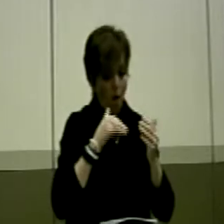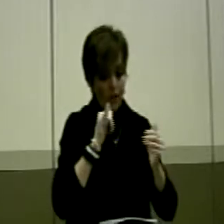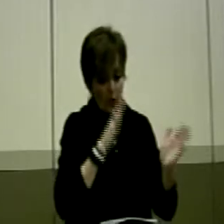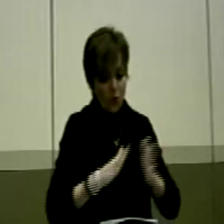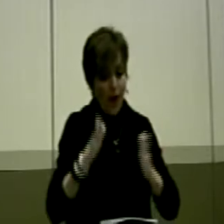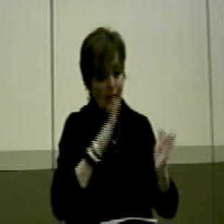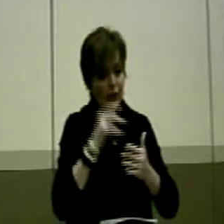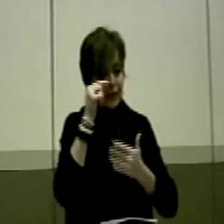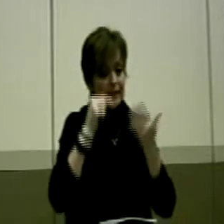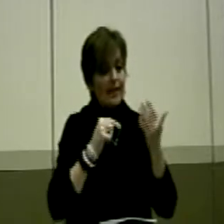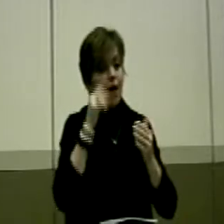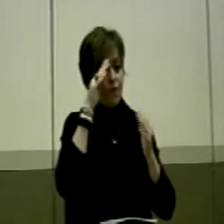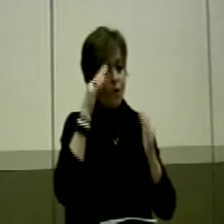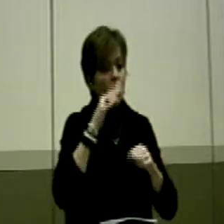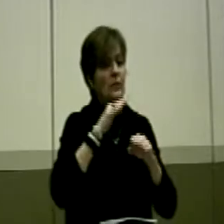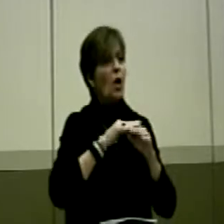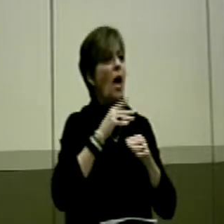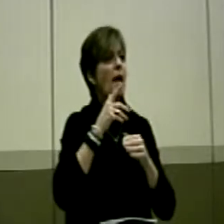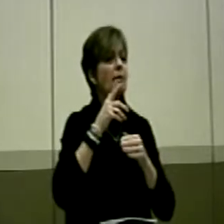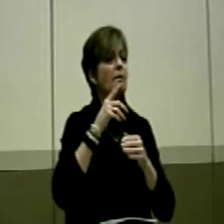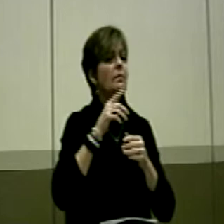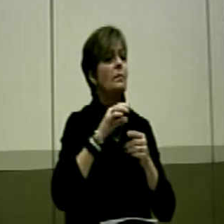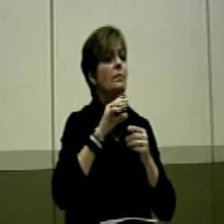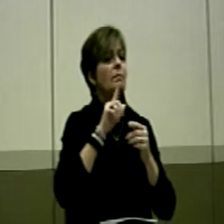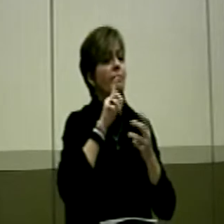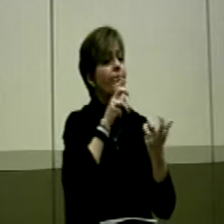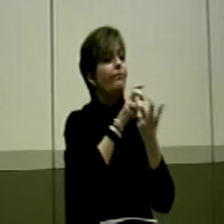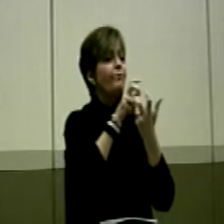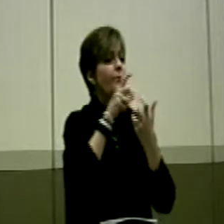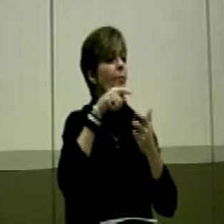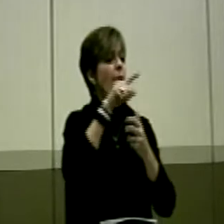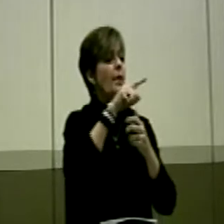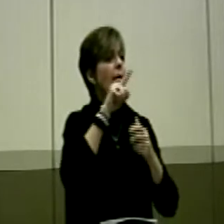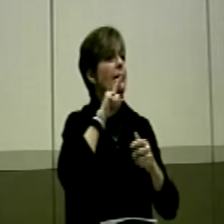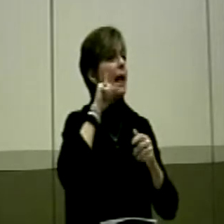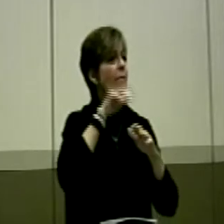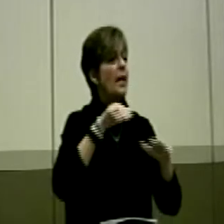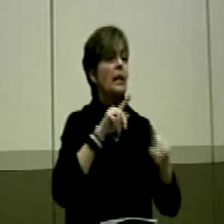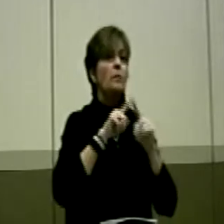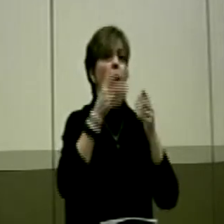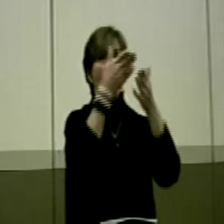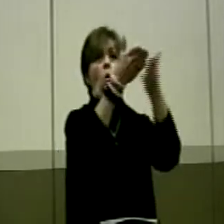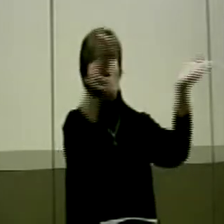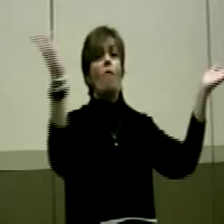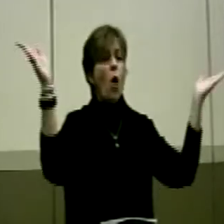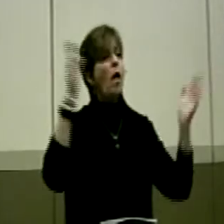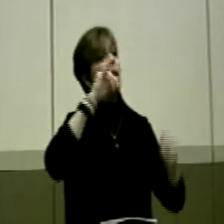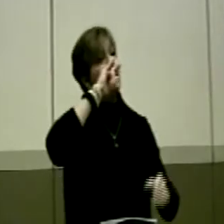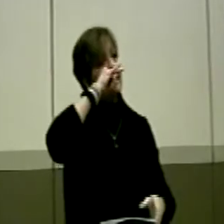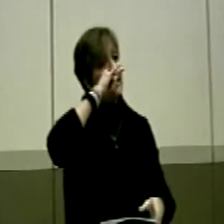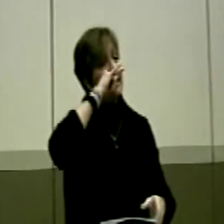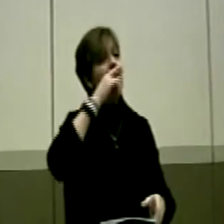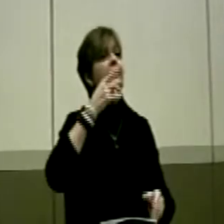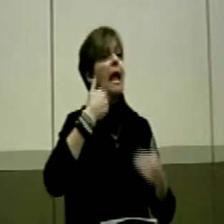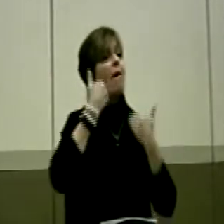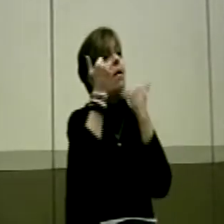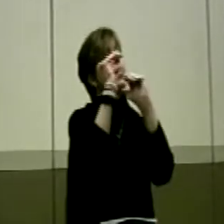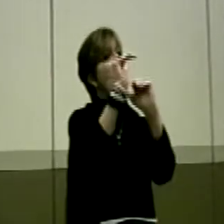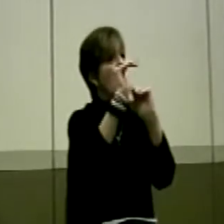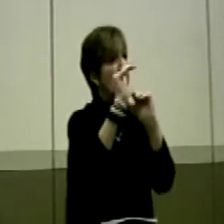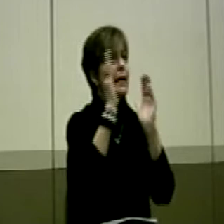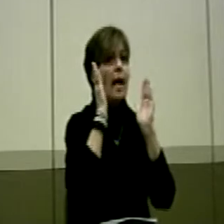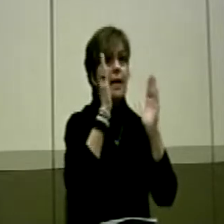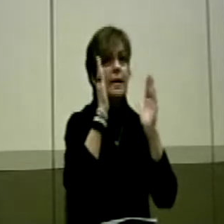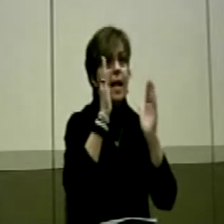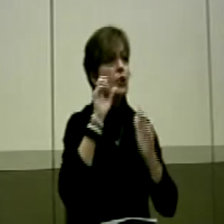deaf, hard-of-hearing kids, but overall, kids do have, they have limited attention spans, and we need to give them breaks, So